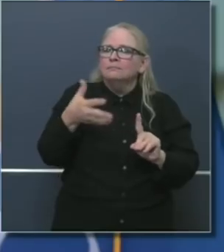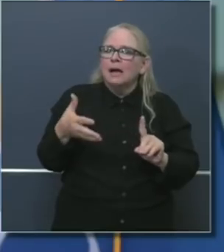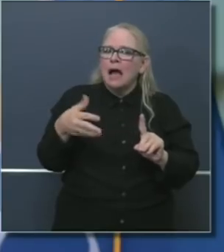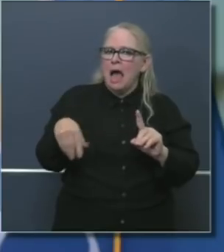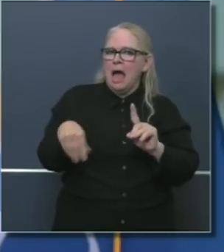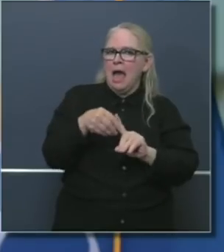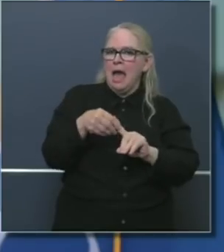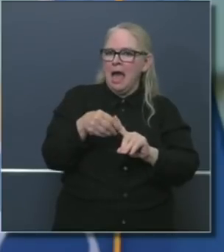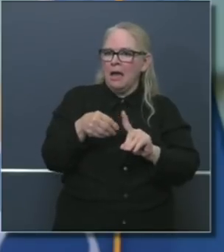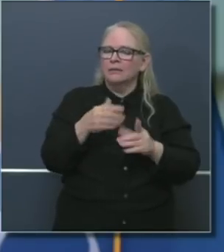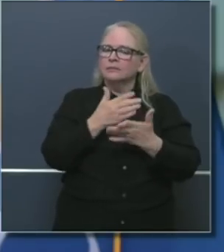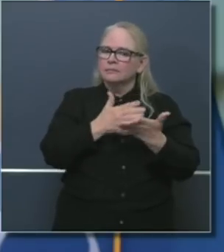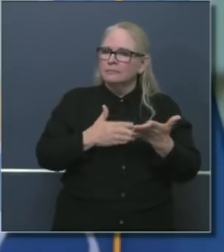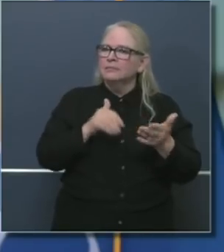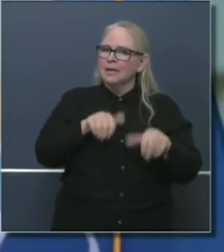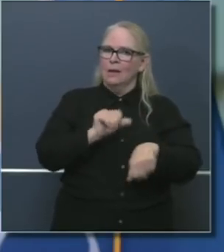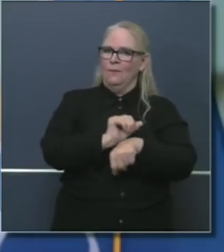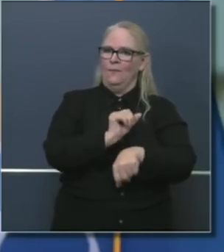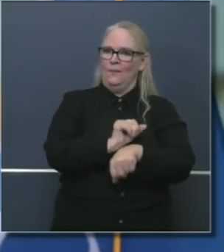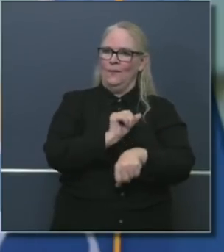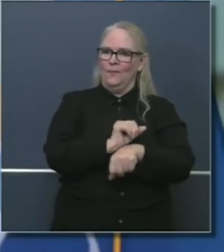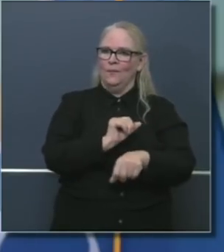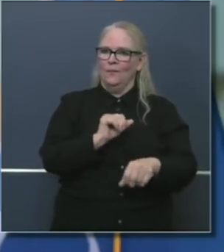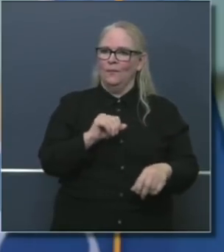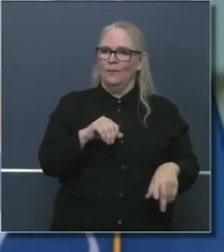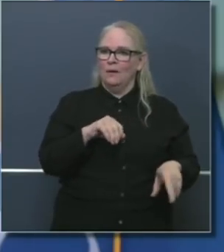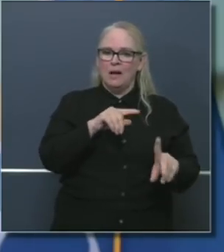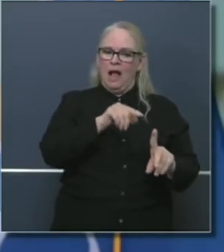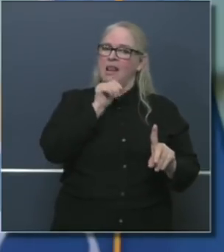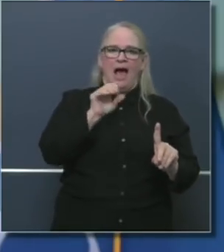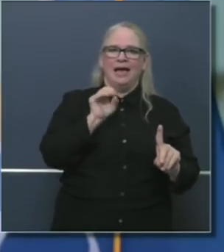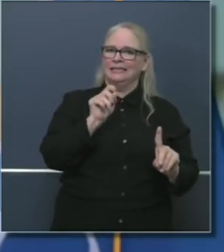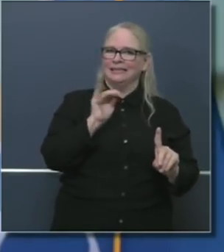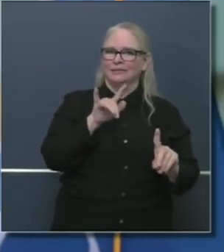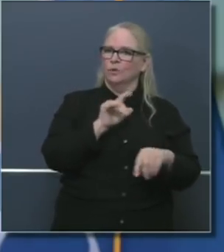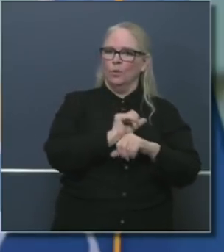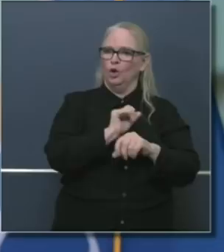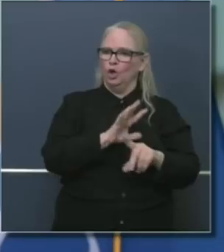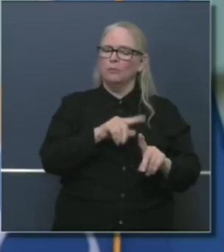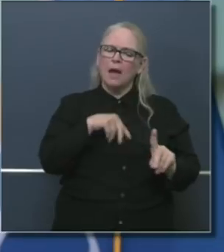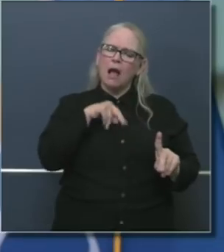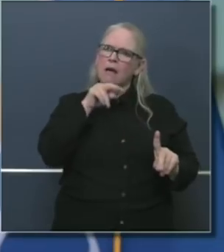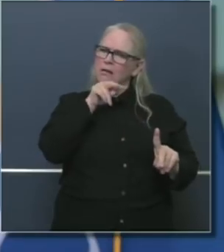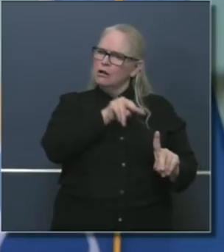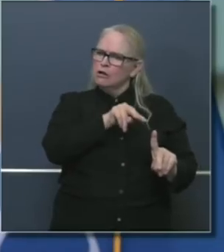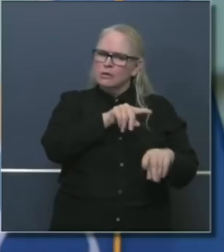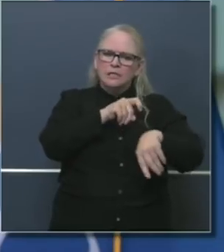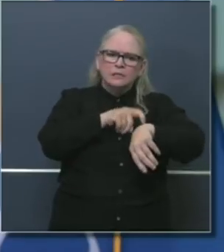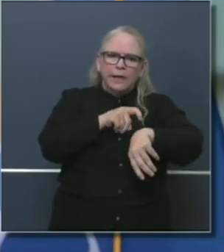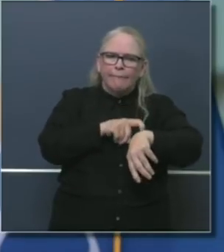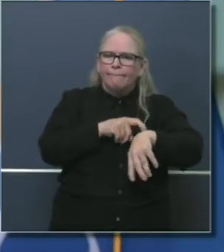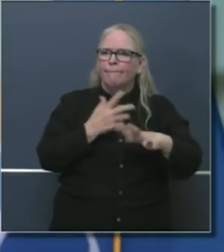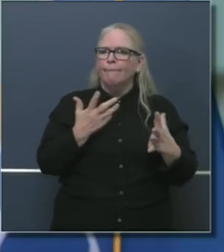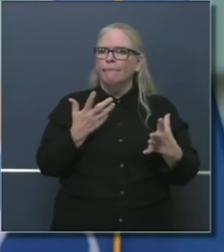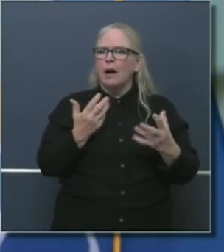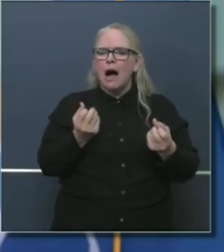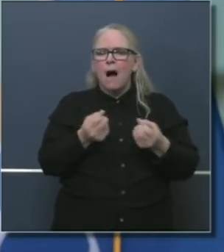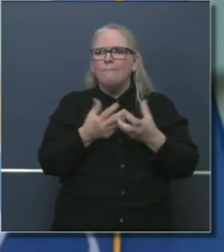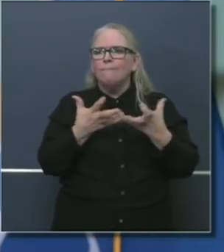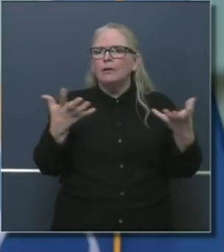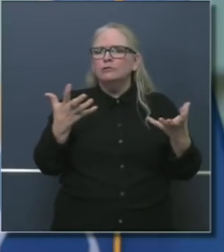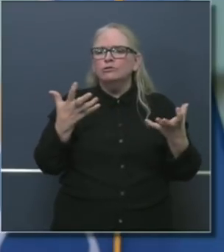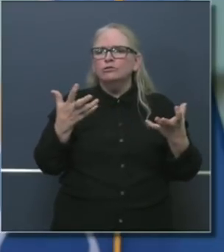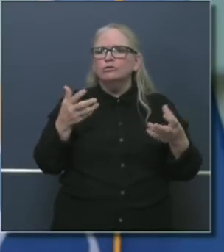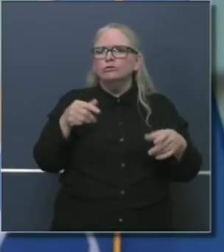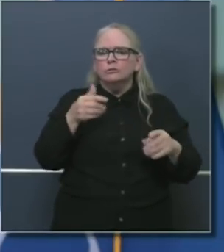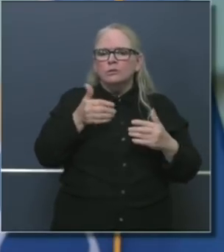sector at the variations on frequency and the time, as I say, and manner to which these businesses engage